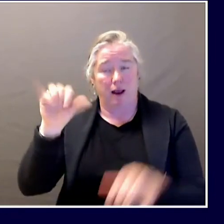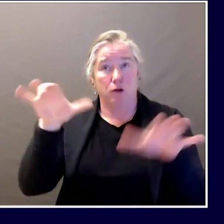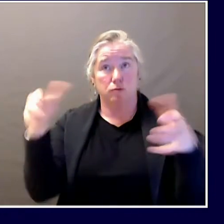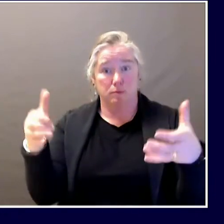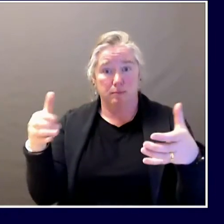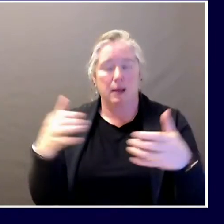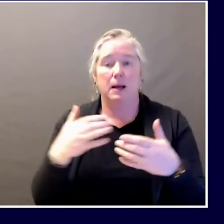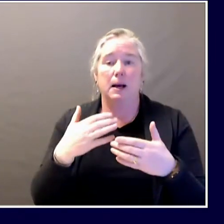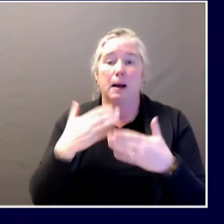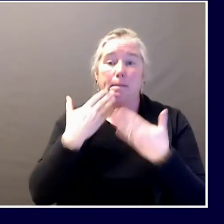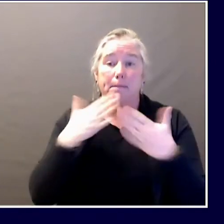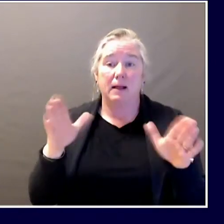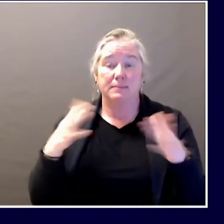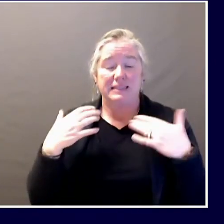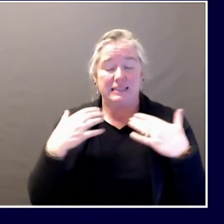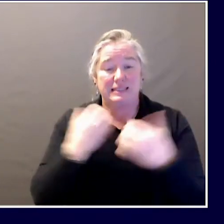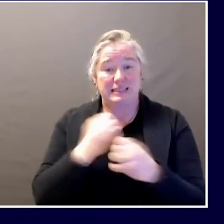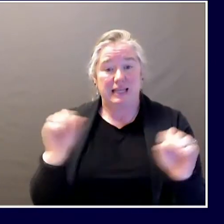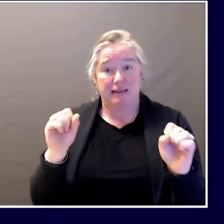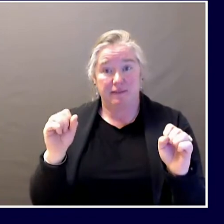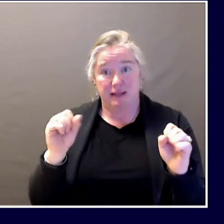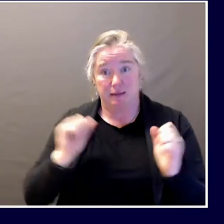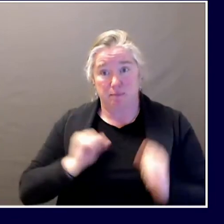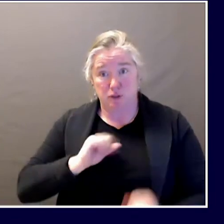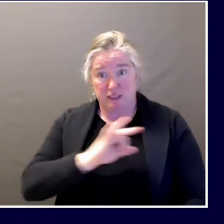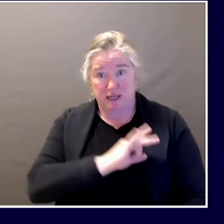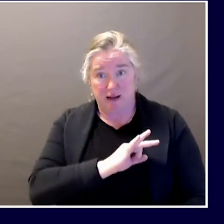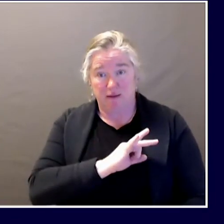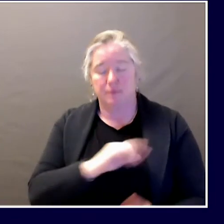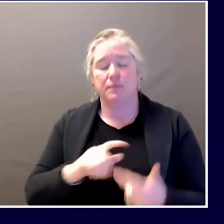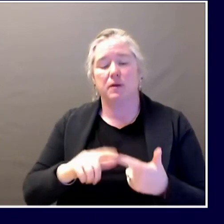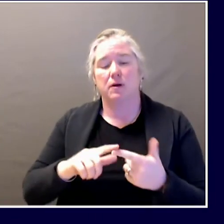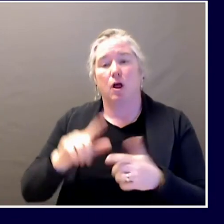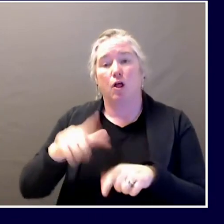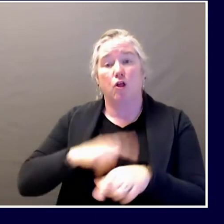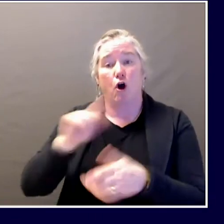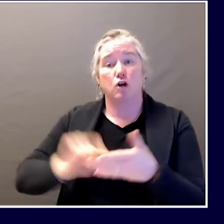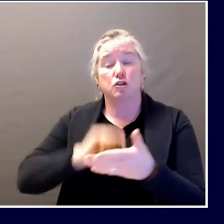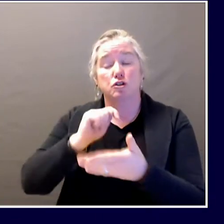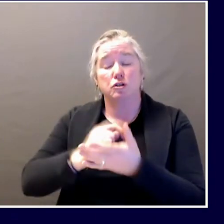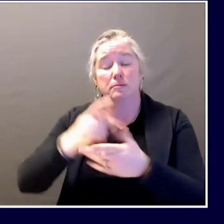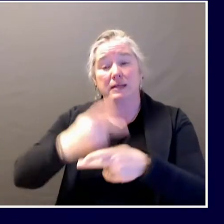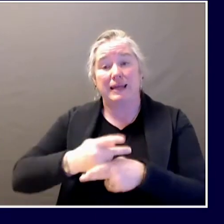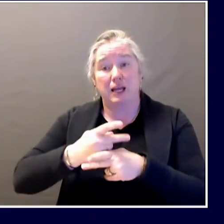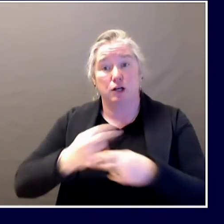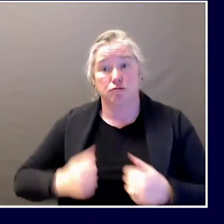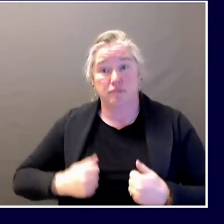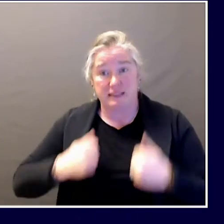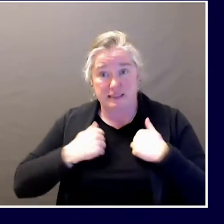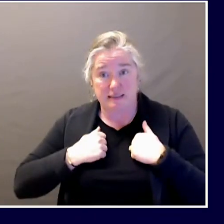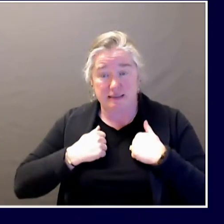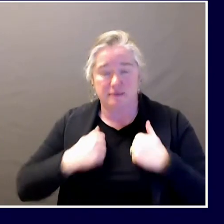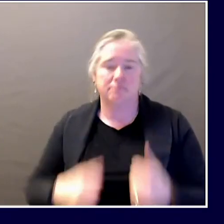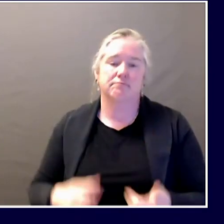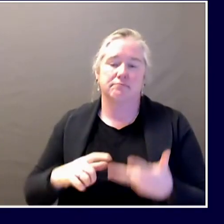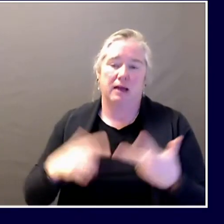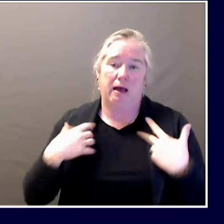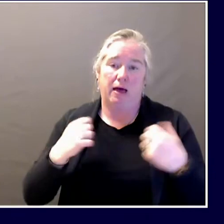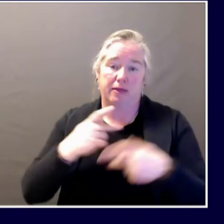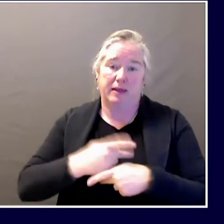personnel, as well as long-term care residents. We are now in our mode of an age-based eligibility.